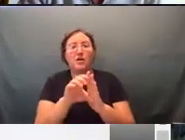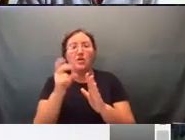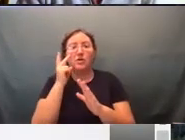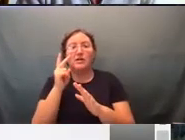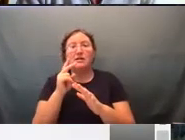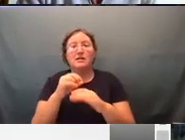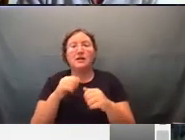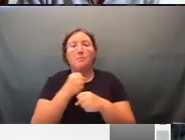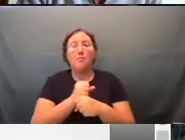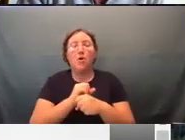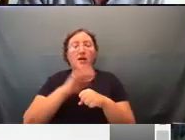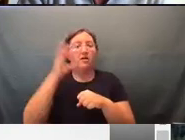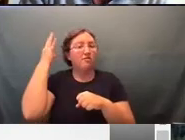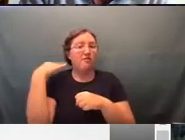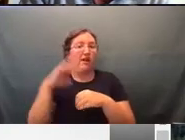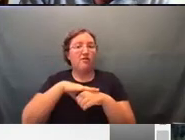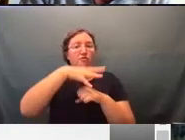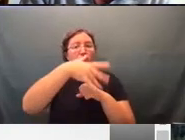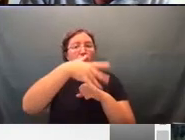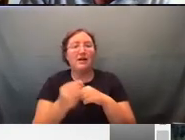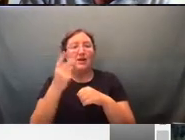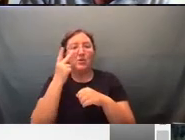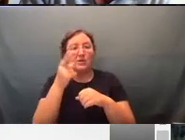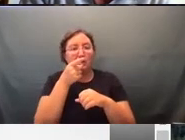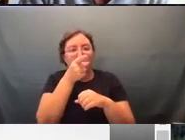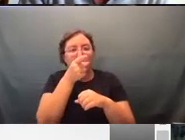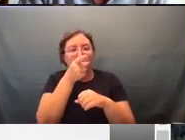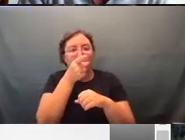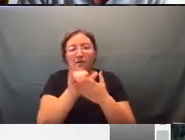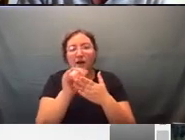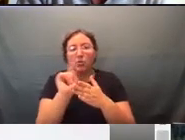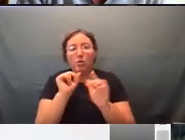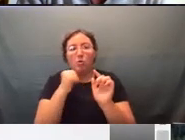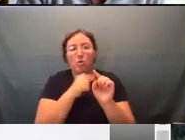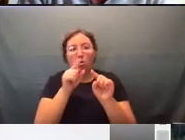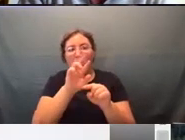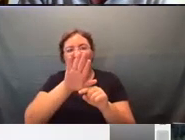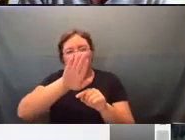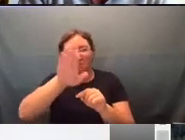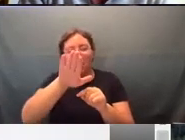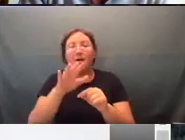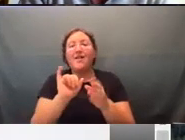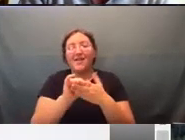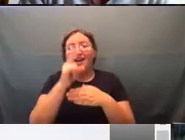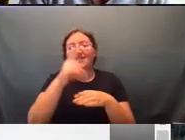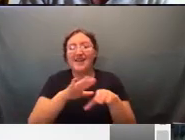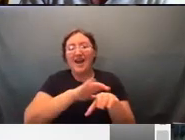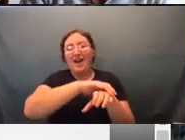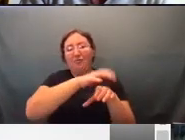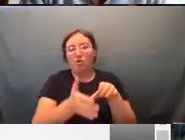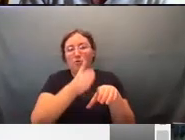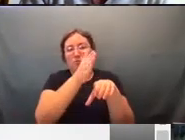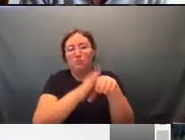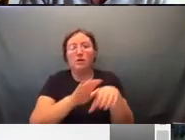and we see our target, we see our objective, Half Dome, on this right side, south side of the valley,